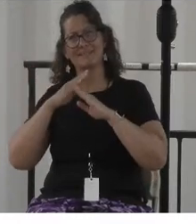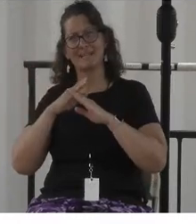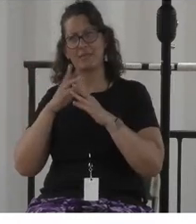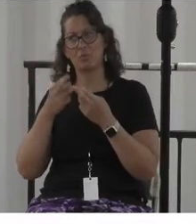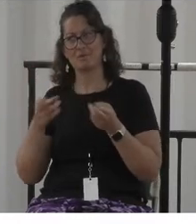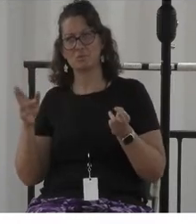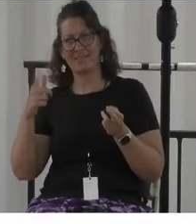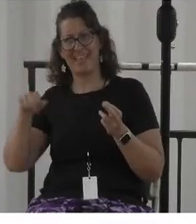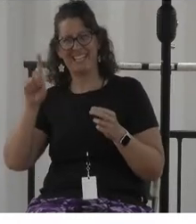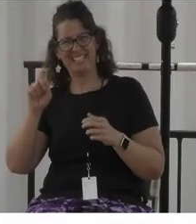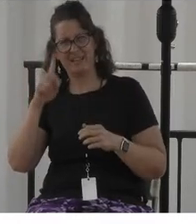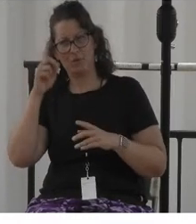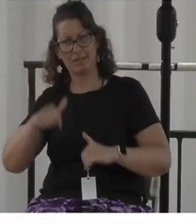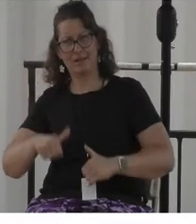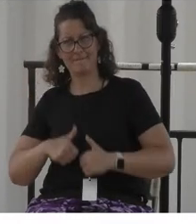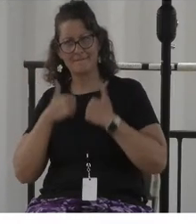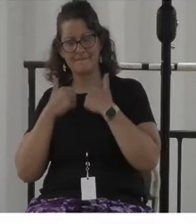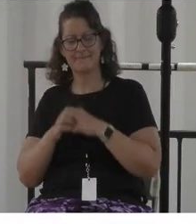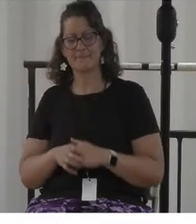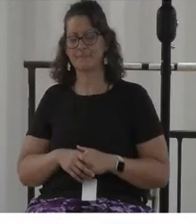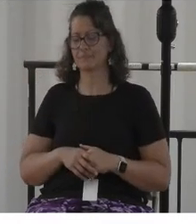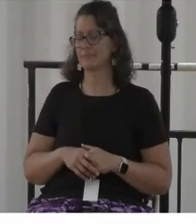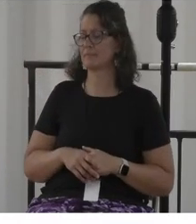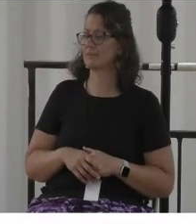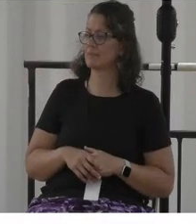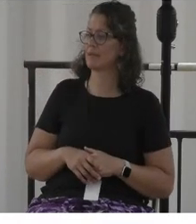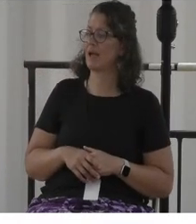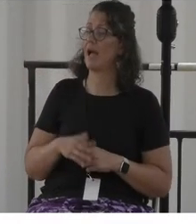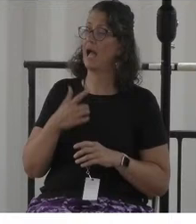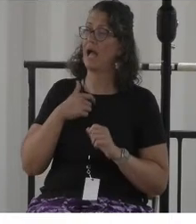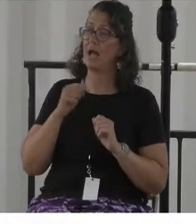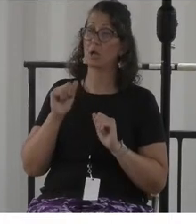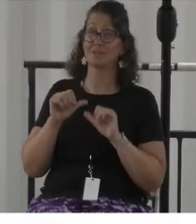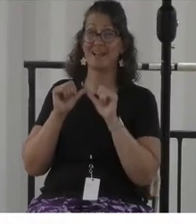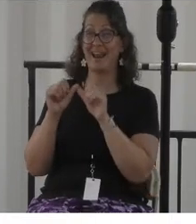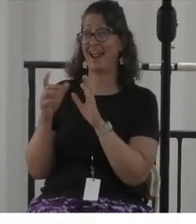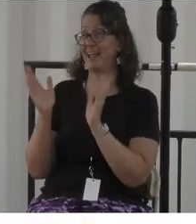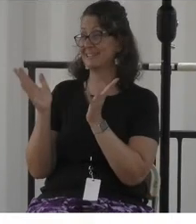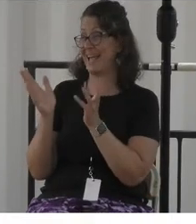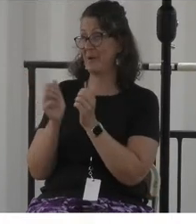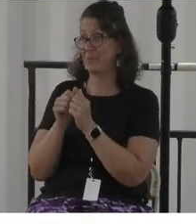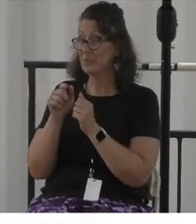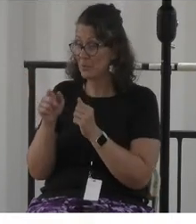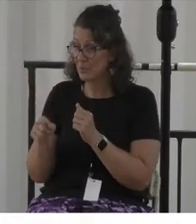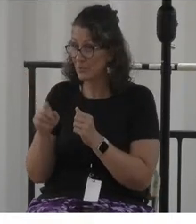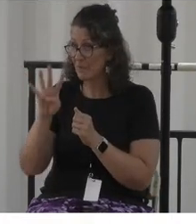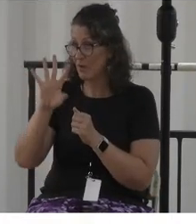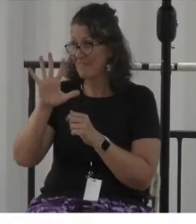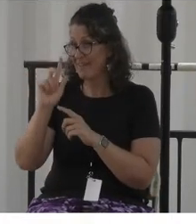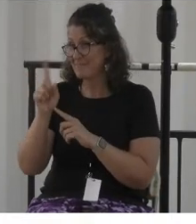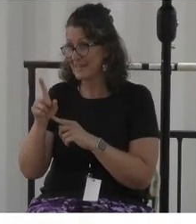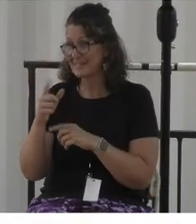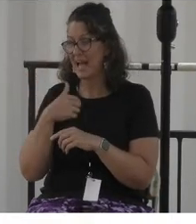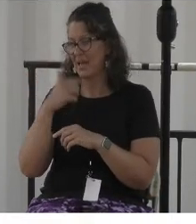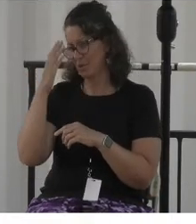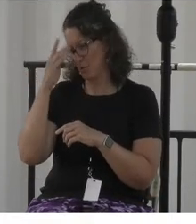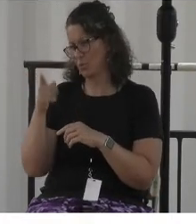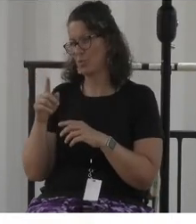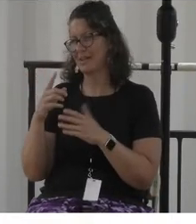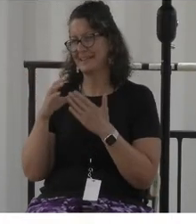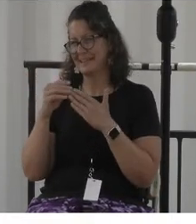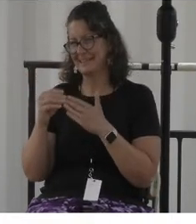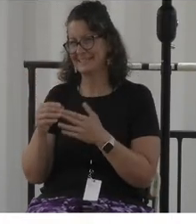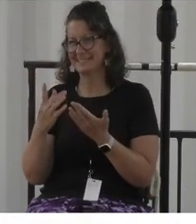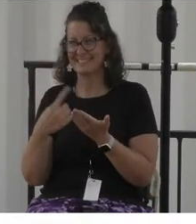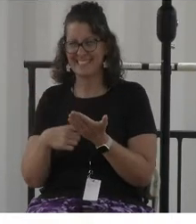survive. Well, I could talk to you for another 45 minutes myself, but I know you're about to lead the discussion. So I just